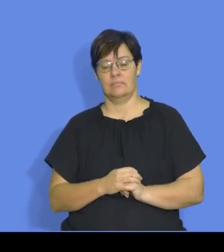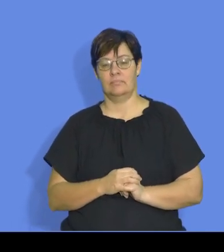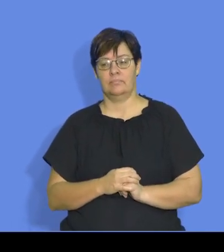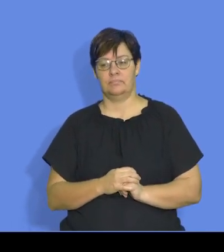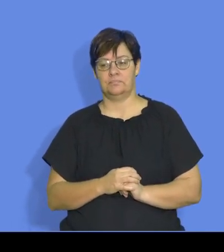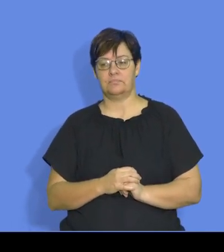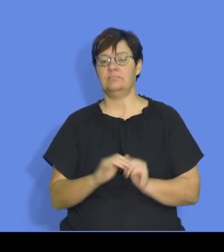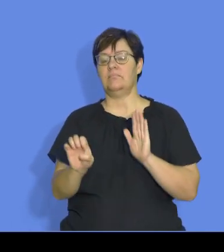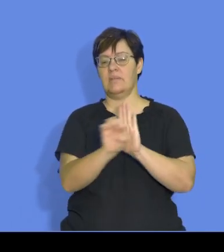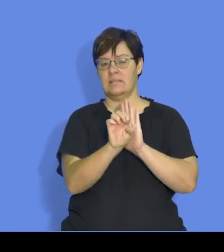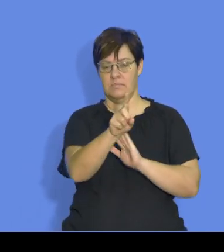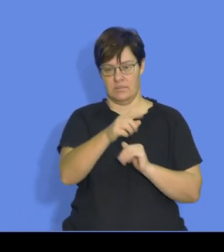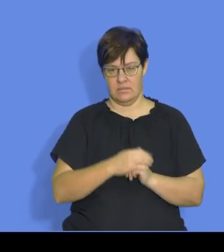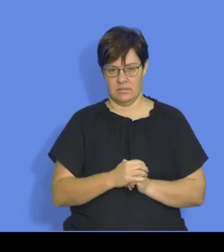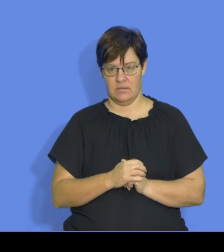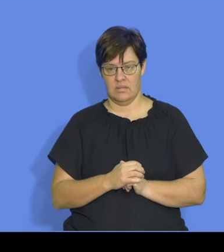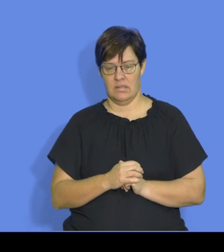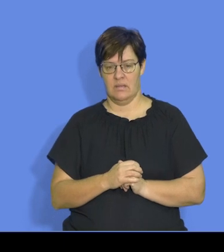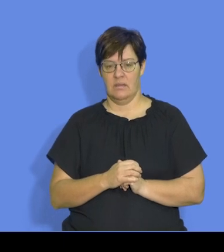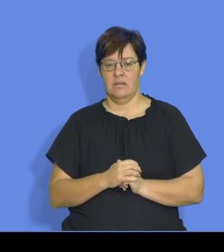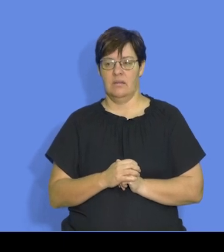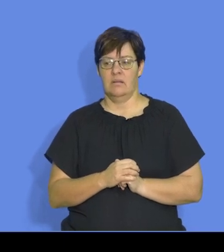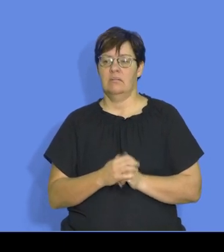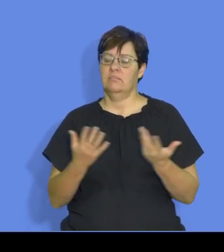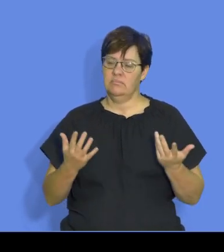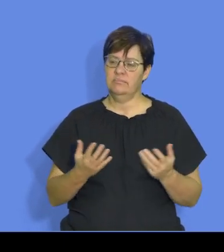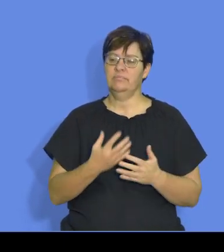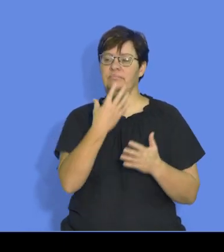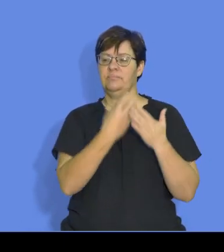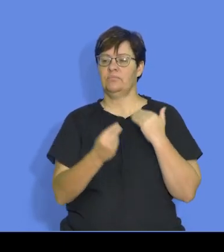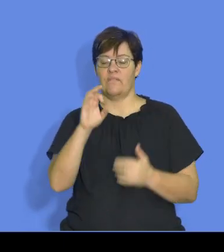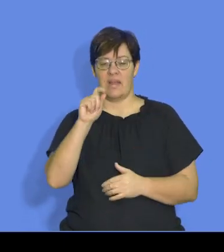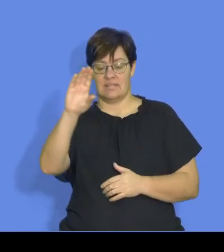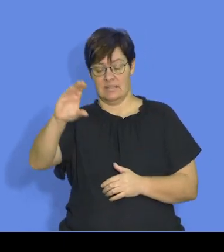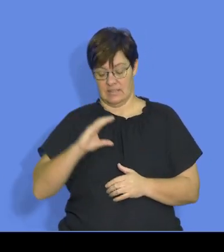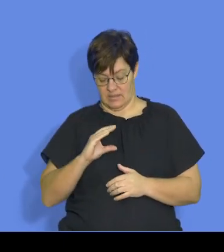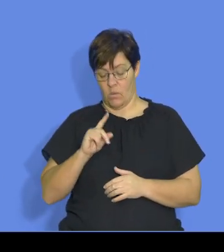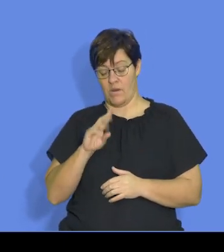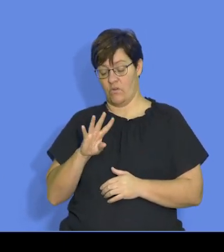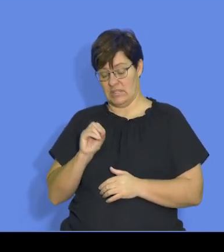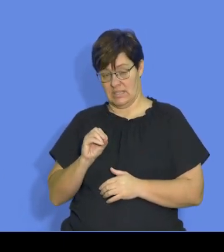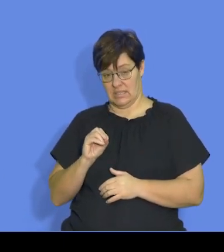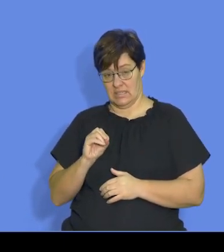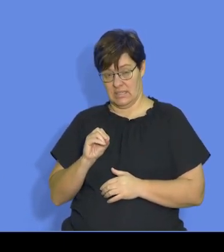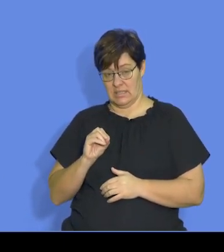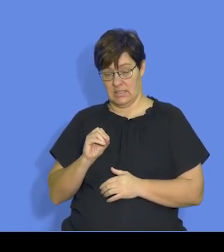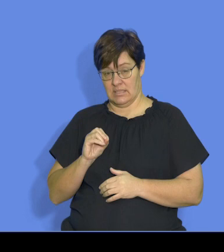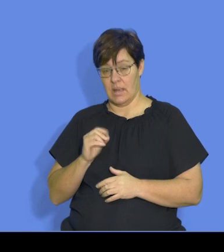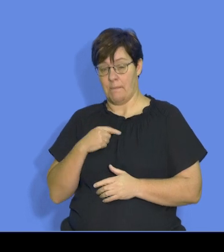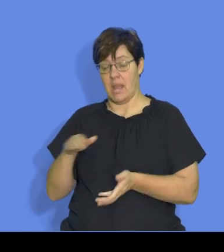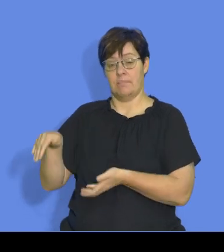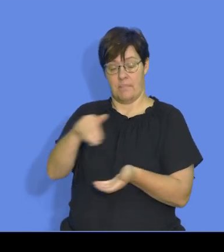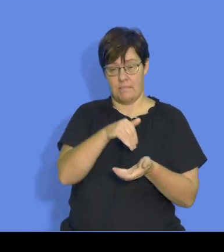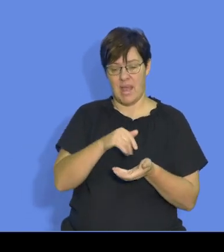So here's an example for you. If you have an output VAT of 140 Rand, meaning you have